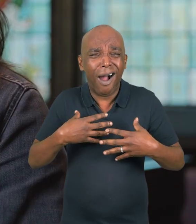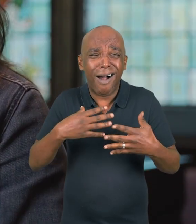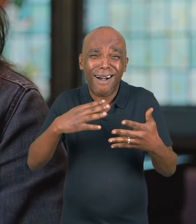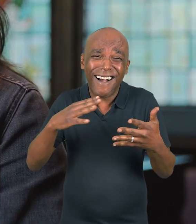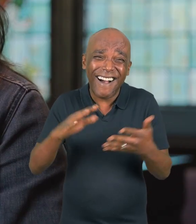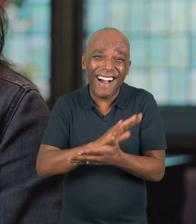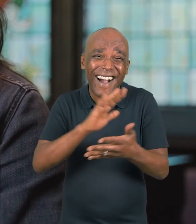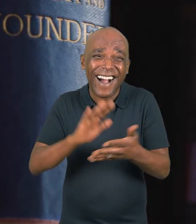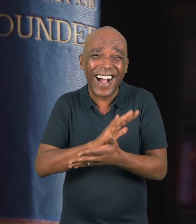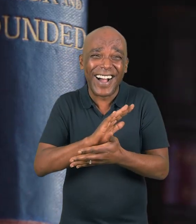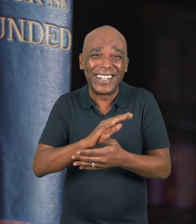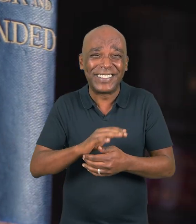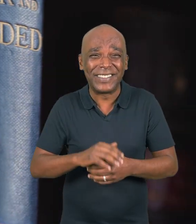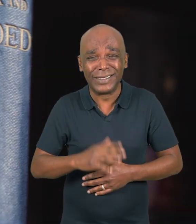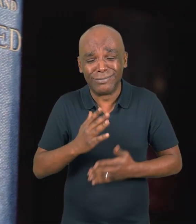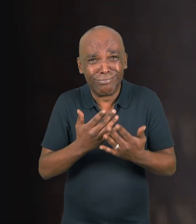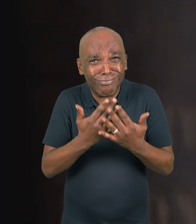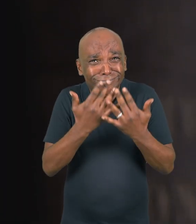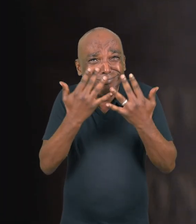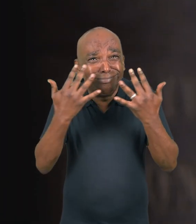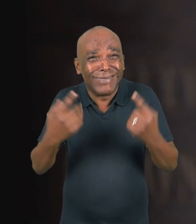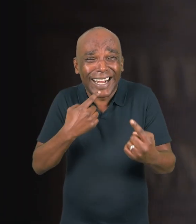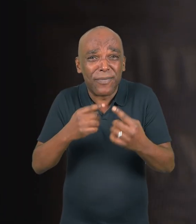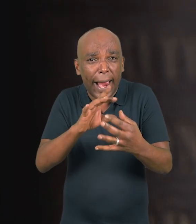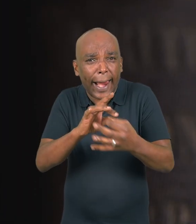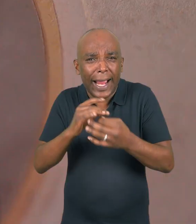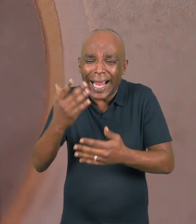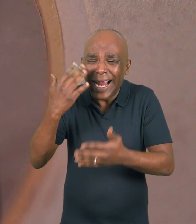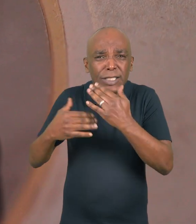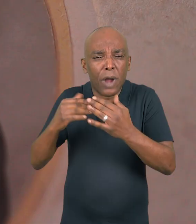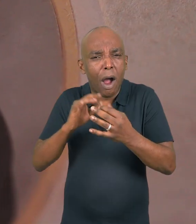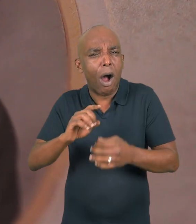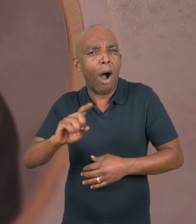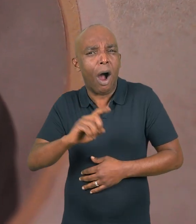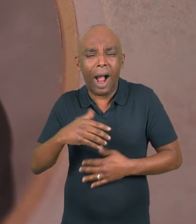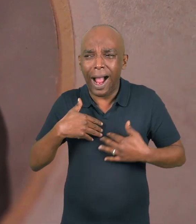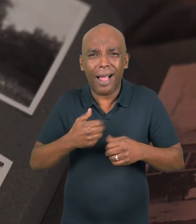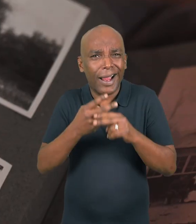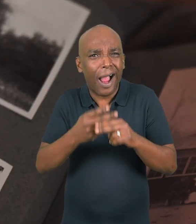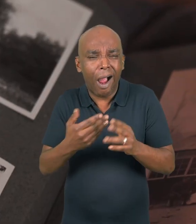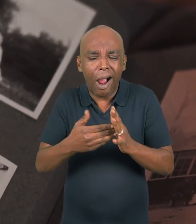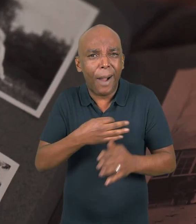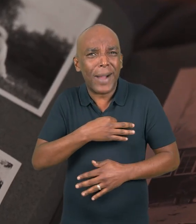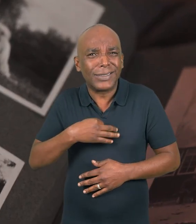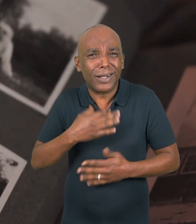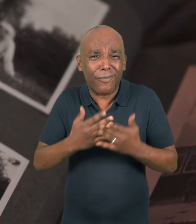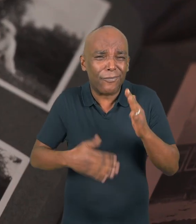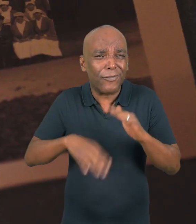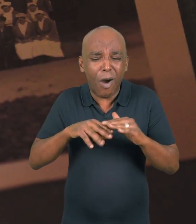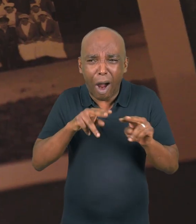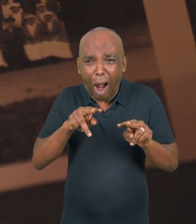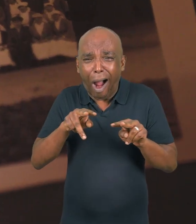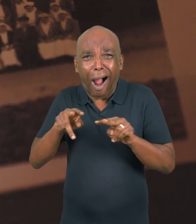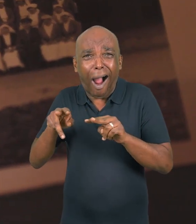and quite fun. It's expansive, it goes beyond histories of healthcare and medicine, and it's full of amazing, incredible